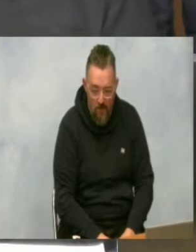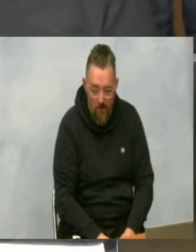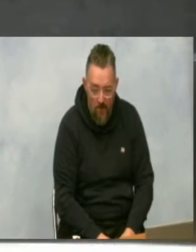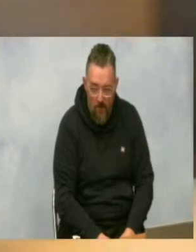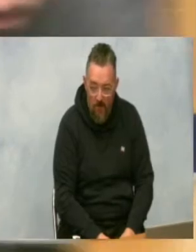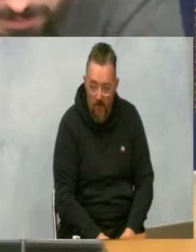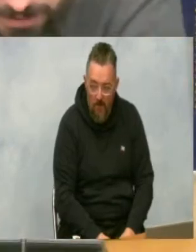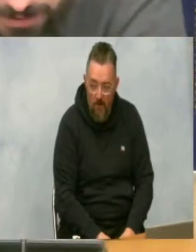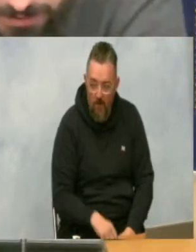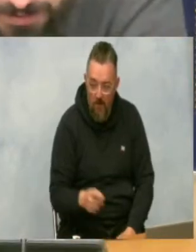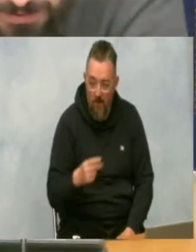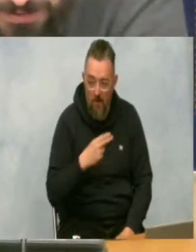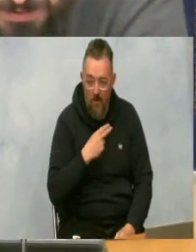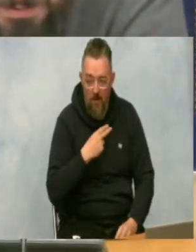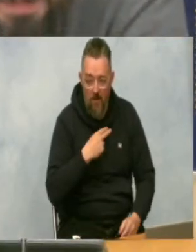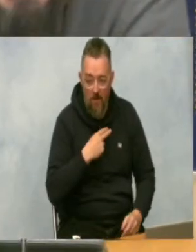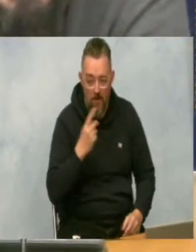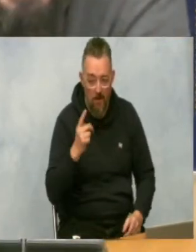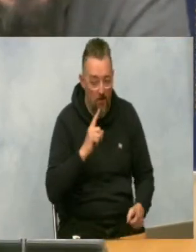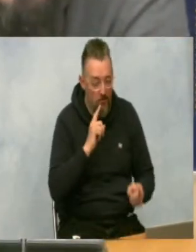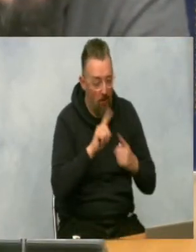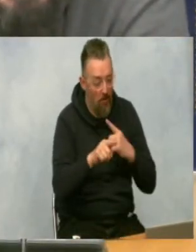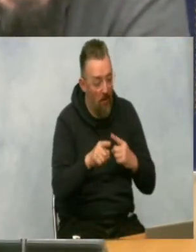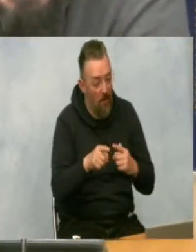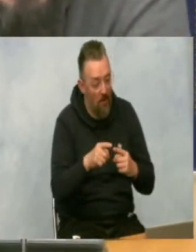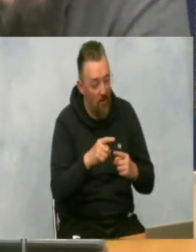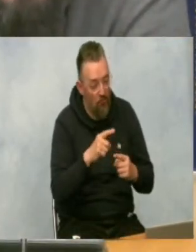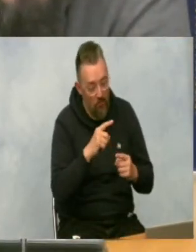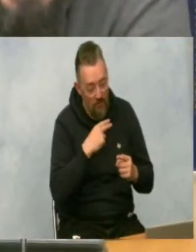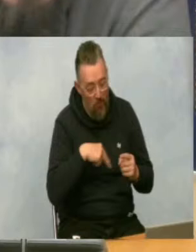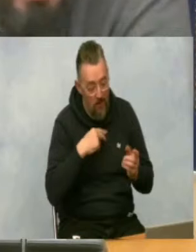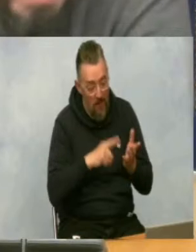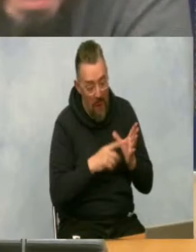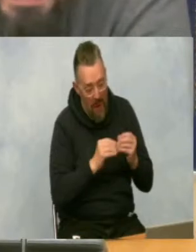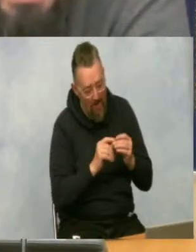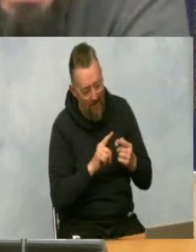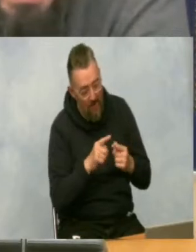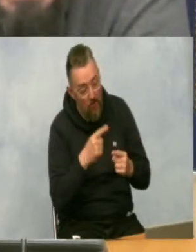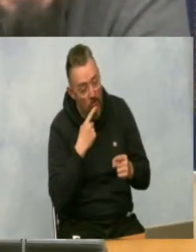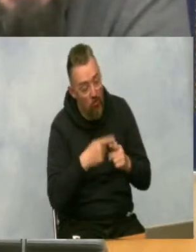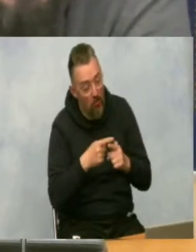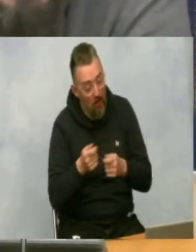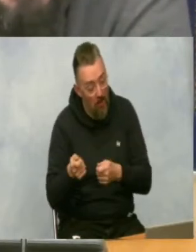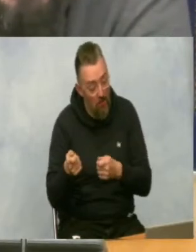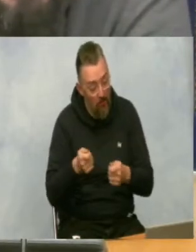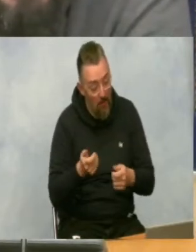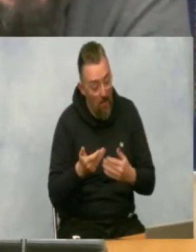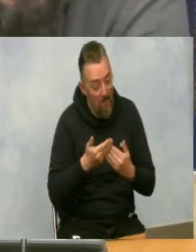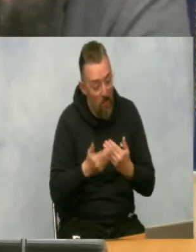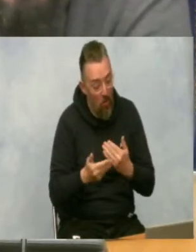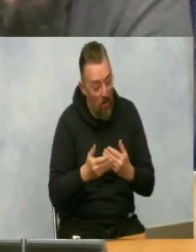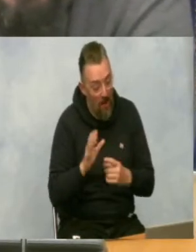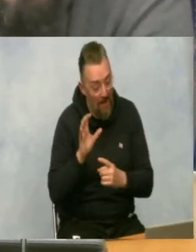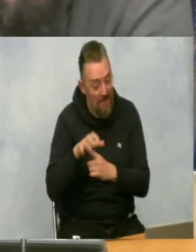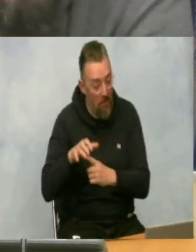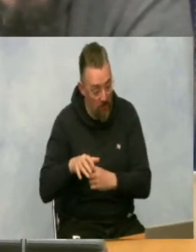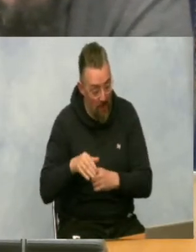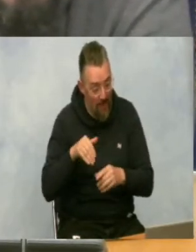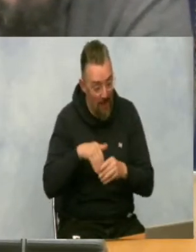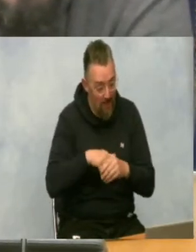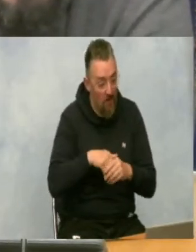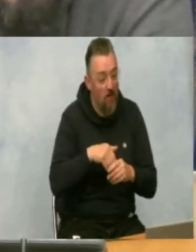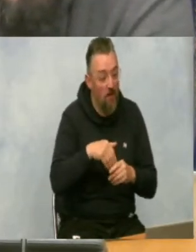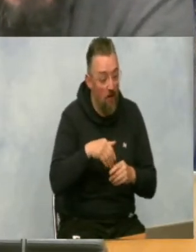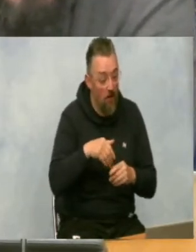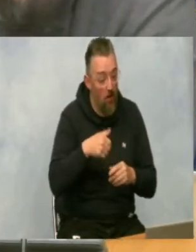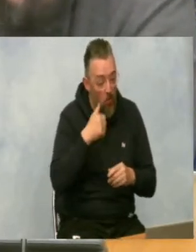Yeah, Councillor Lambert, I think the concern that bringing more capital into the housing sector is just going to result in inflated